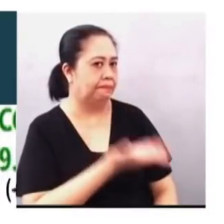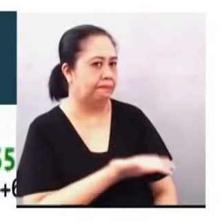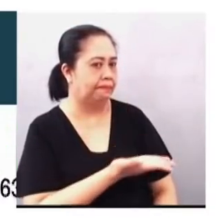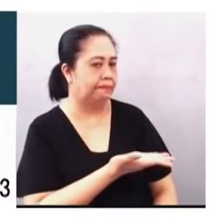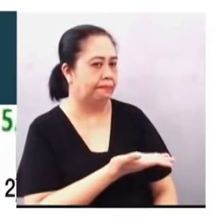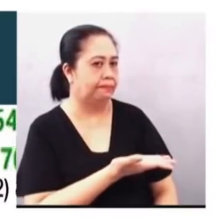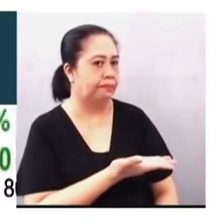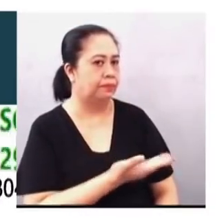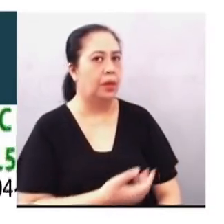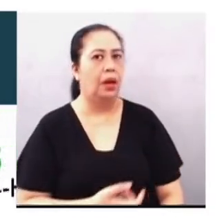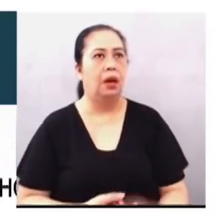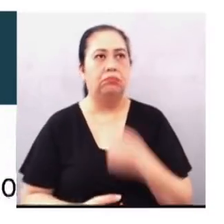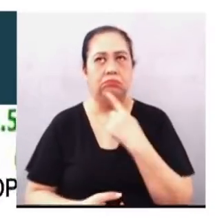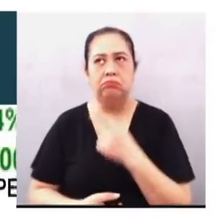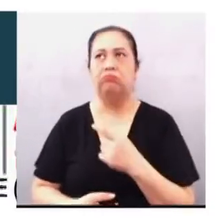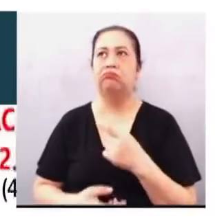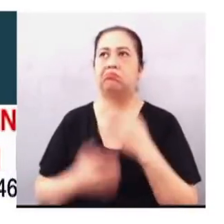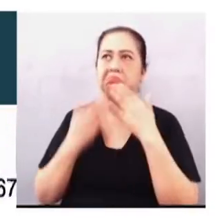Nagpasalamat lang siya.